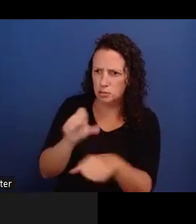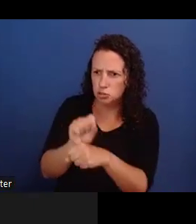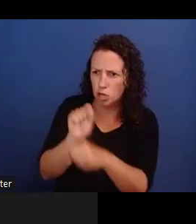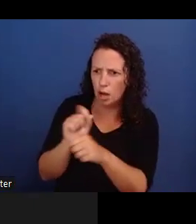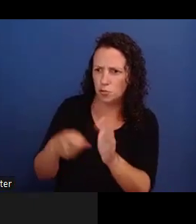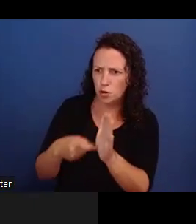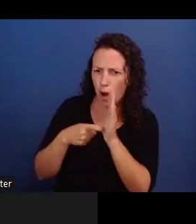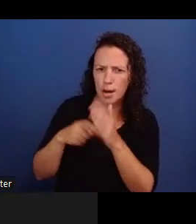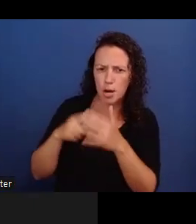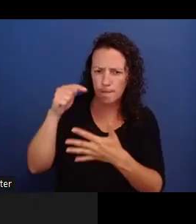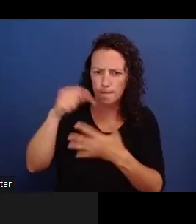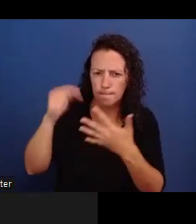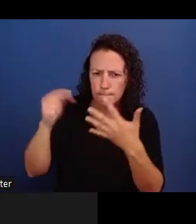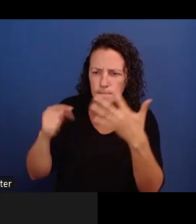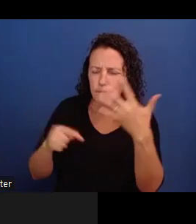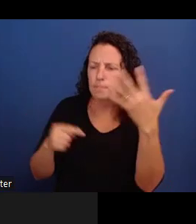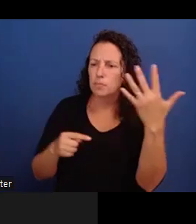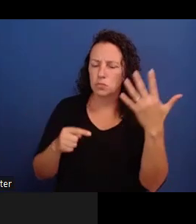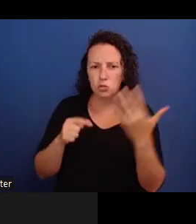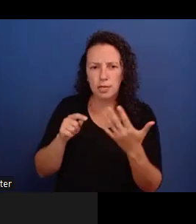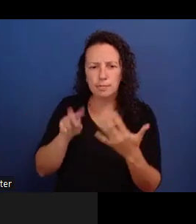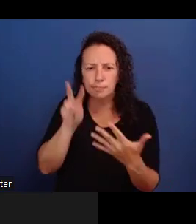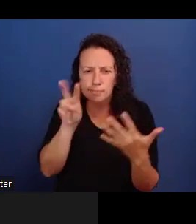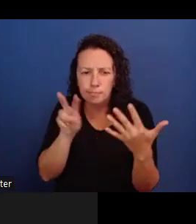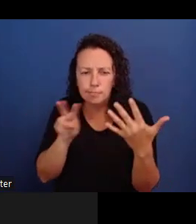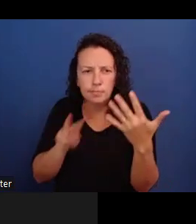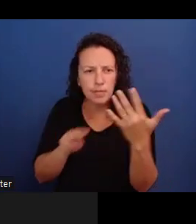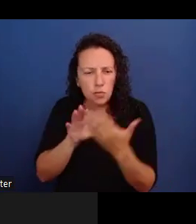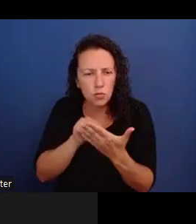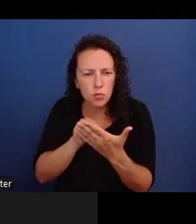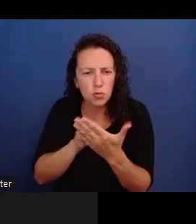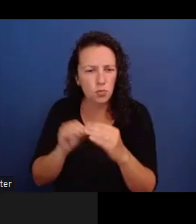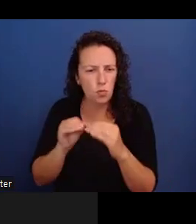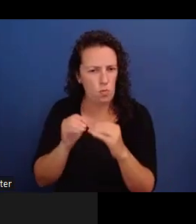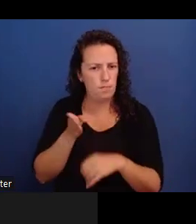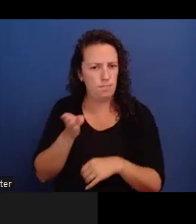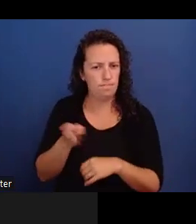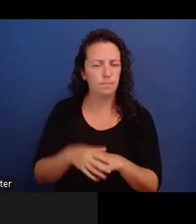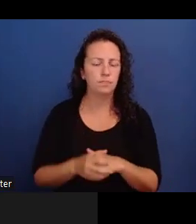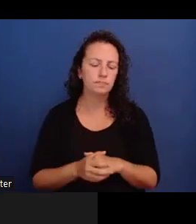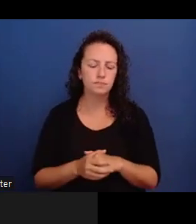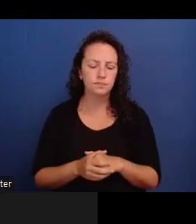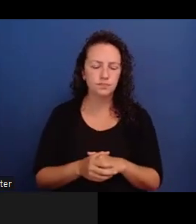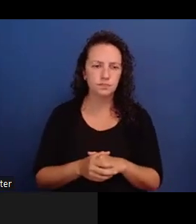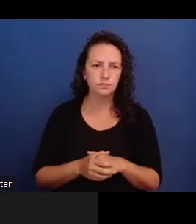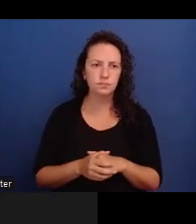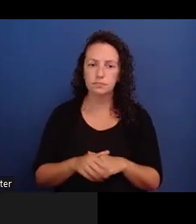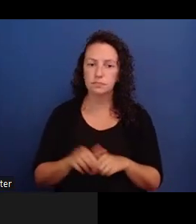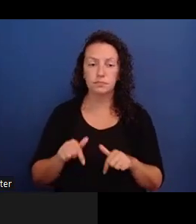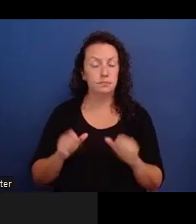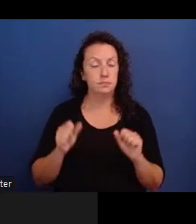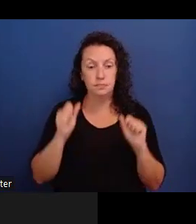and things like that that they're looking for. So this is a really